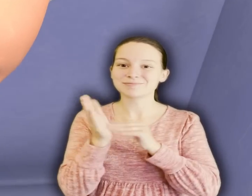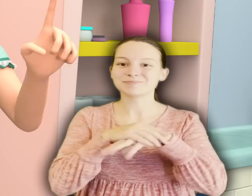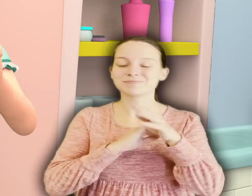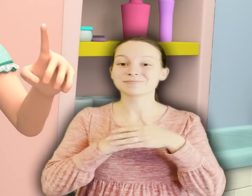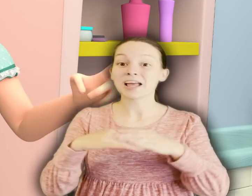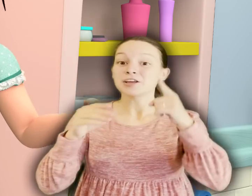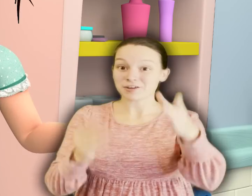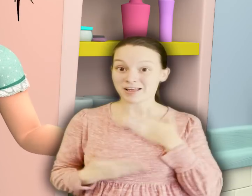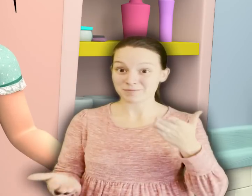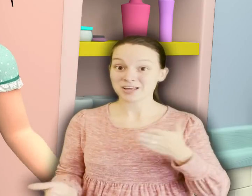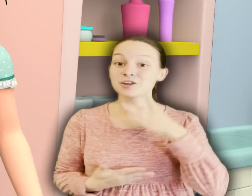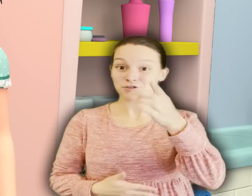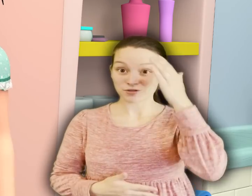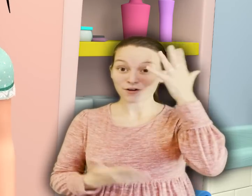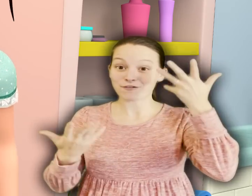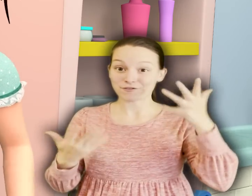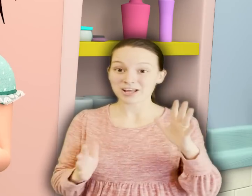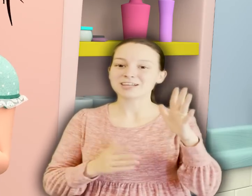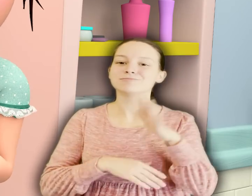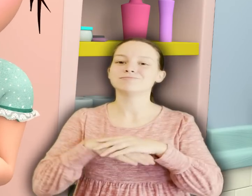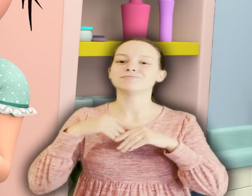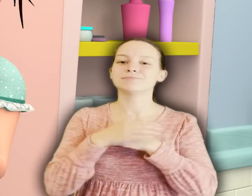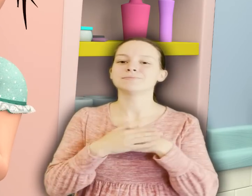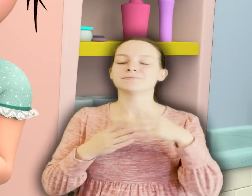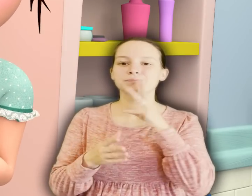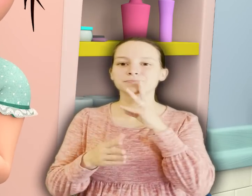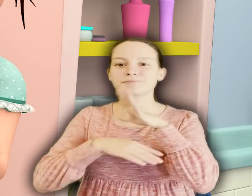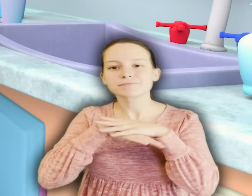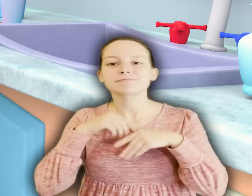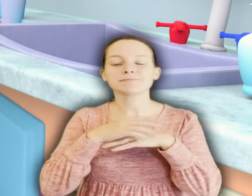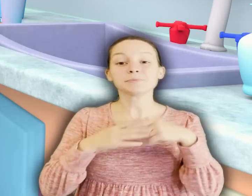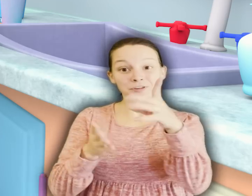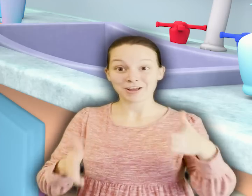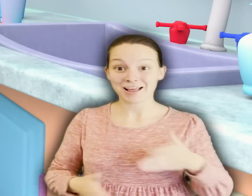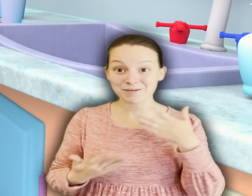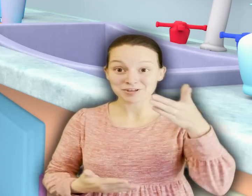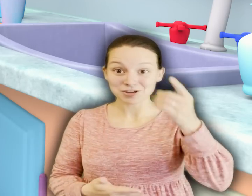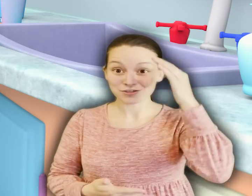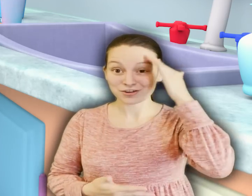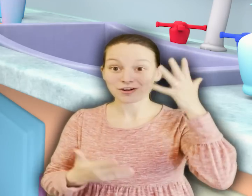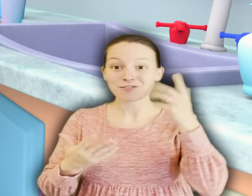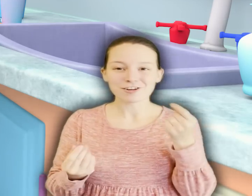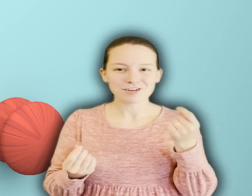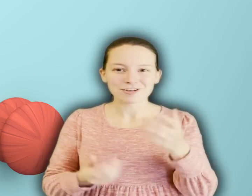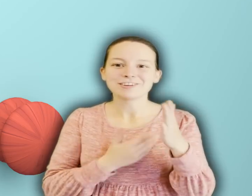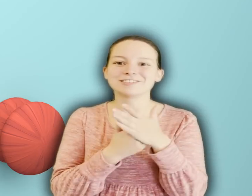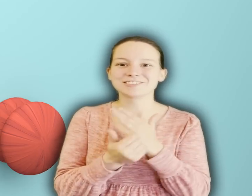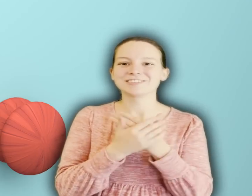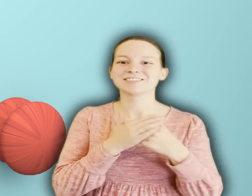soap if you're happy and you know it rinse it well if you're happy and you know it rinse